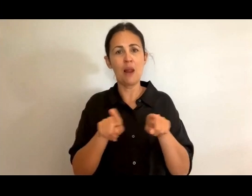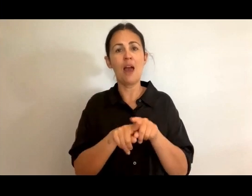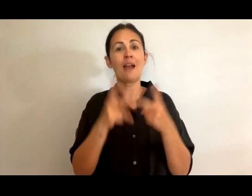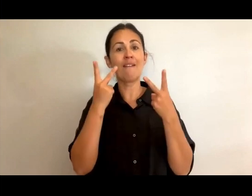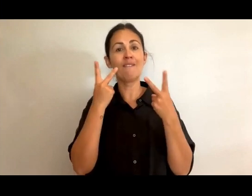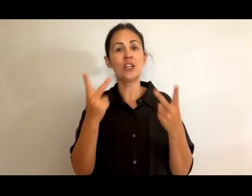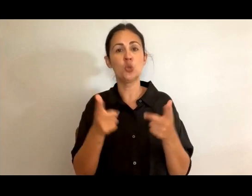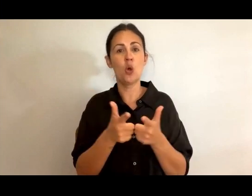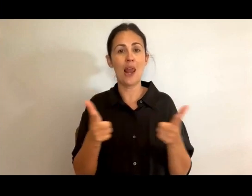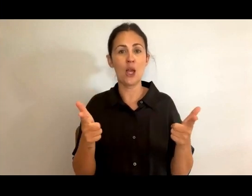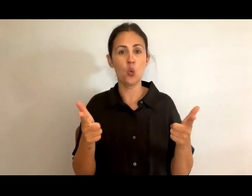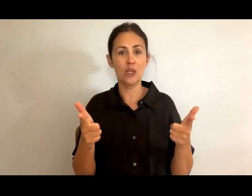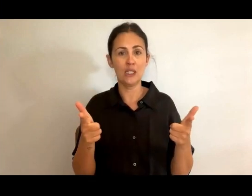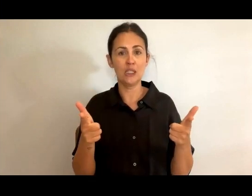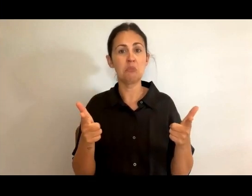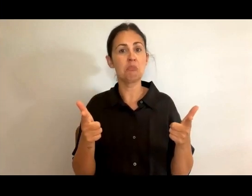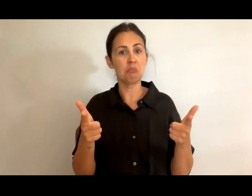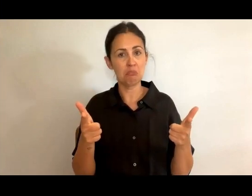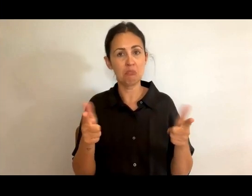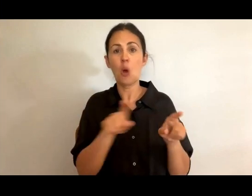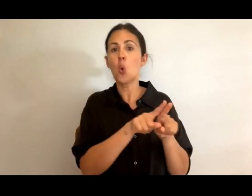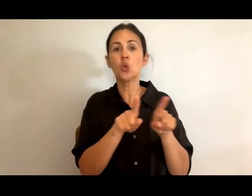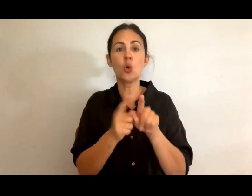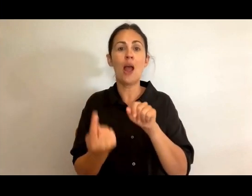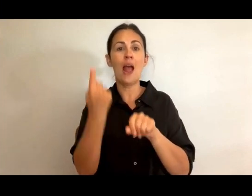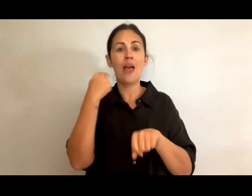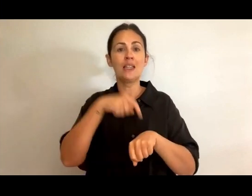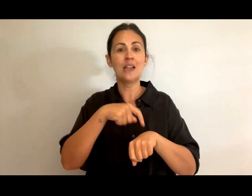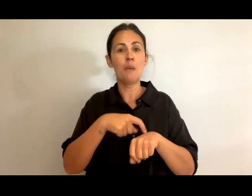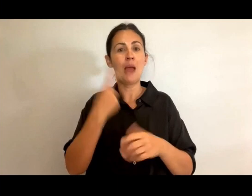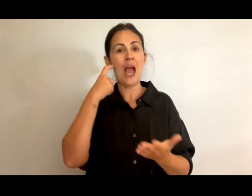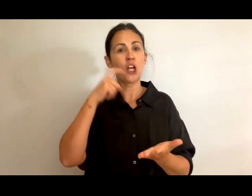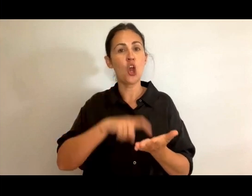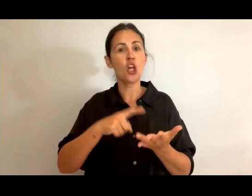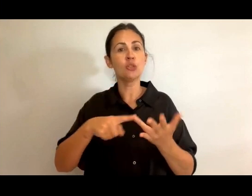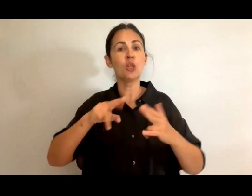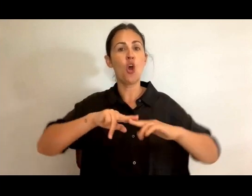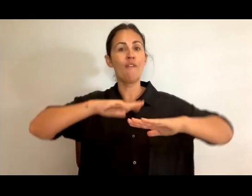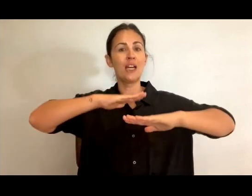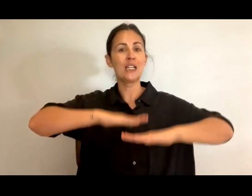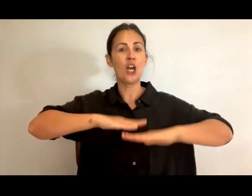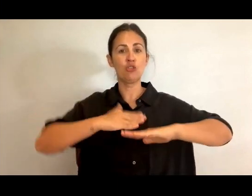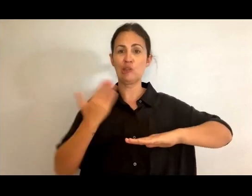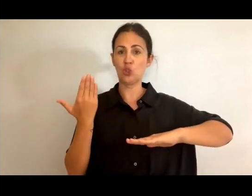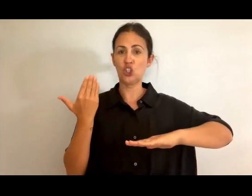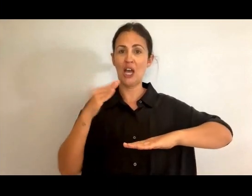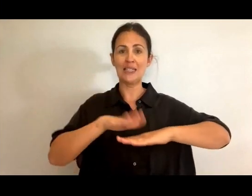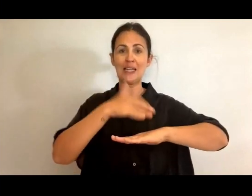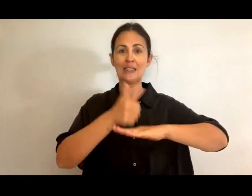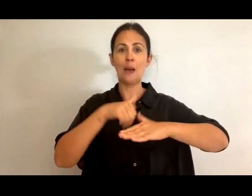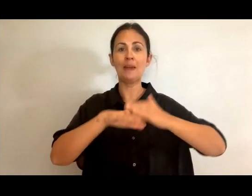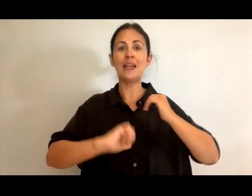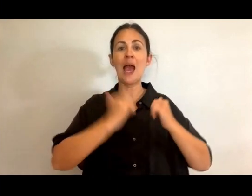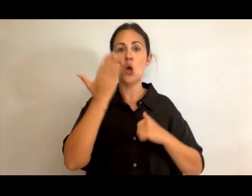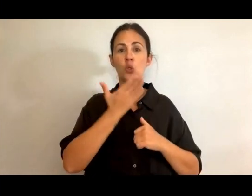where acknowledgement of country was coming into our school. And there was confusion about what this is and what we